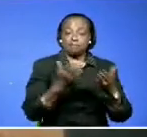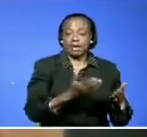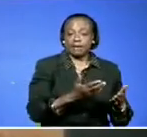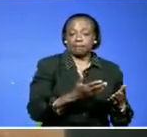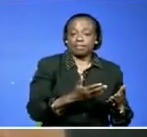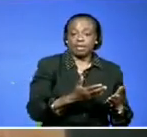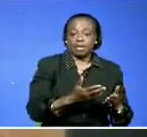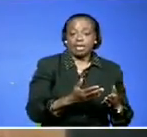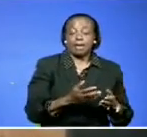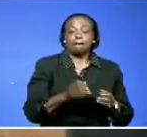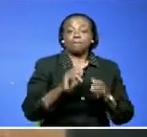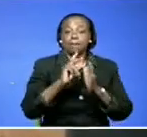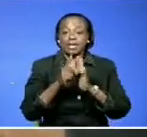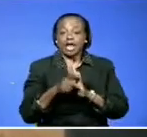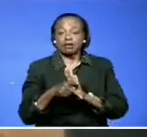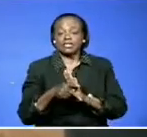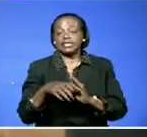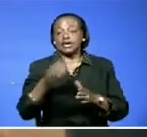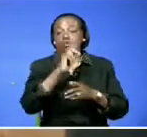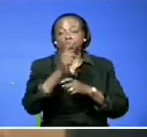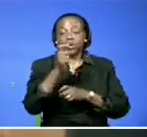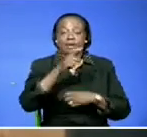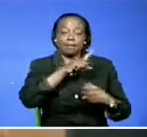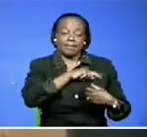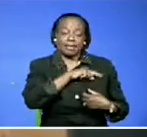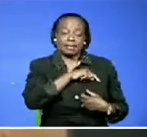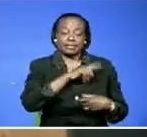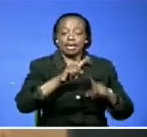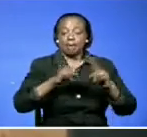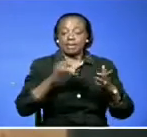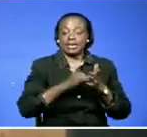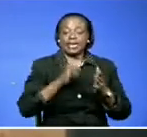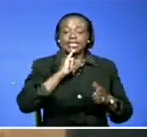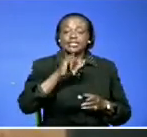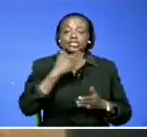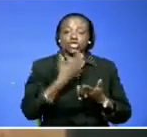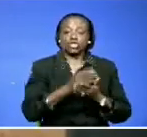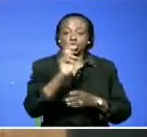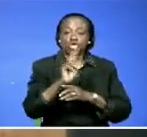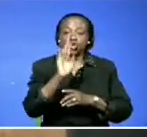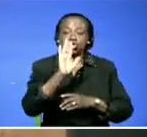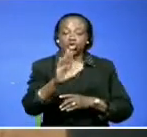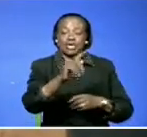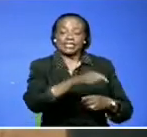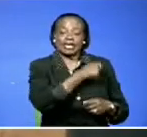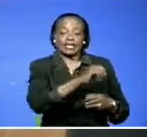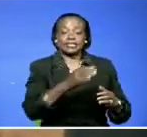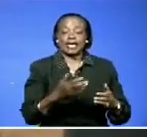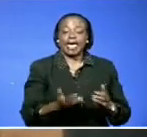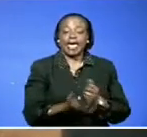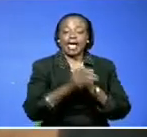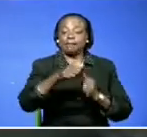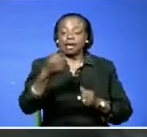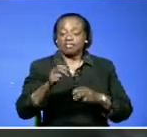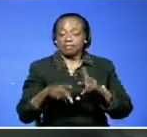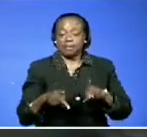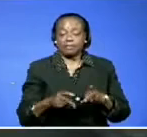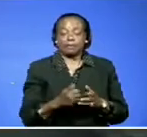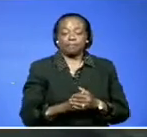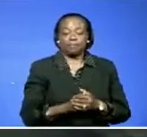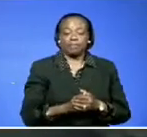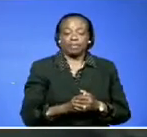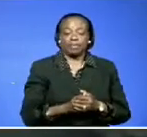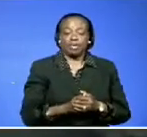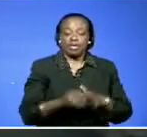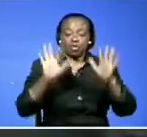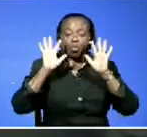popularity to yourself if you want to look at it like that, you can win medals, but it's also good to use your talent to help other people, and that's what she wanted to do. The